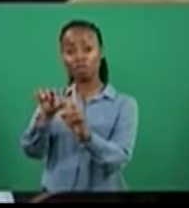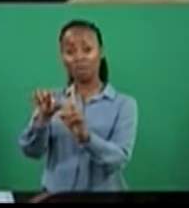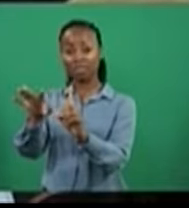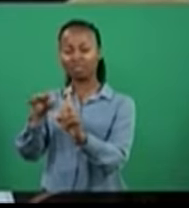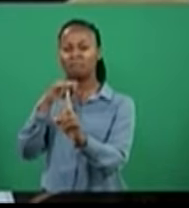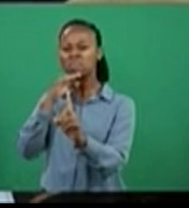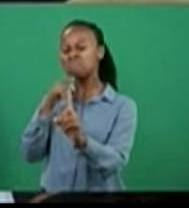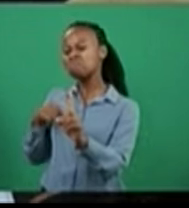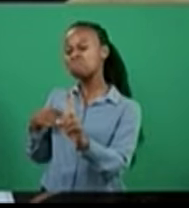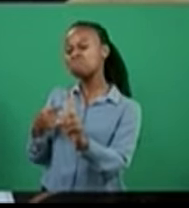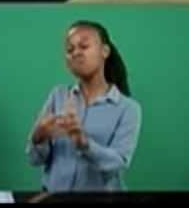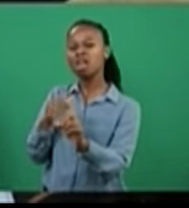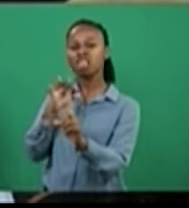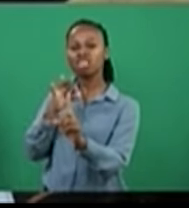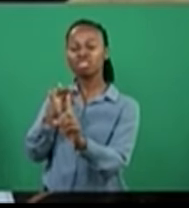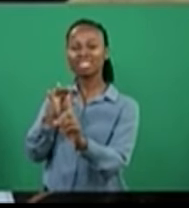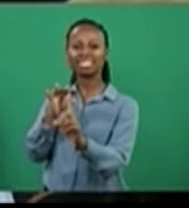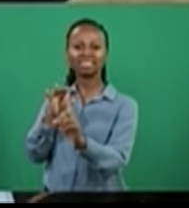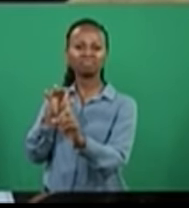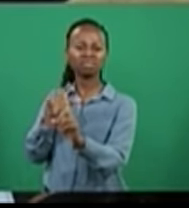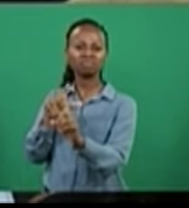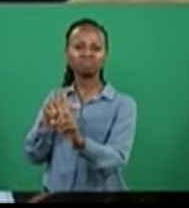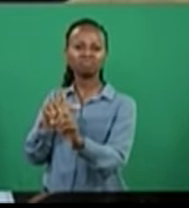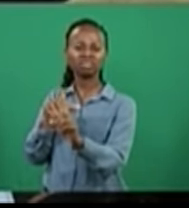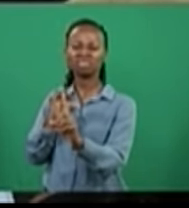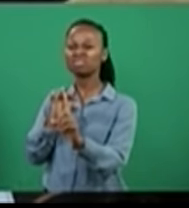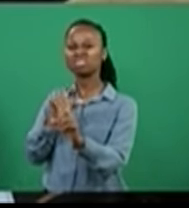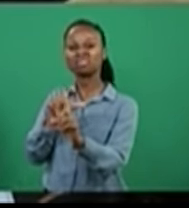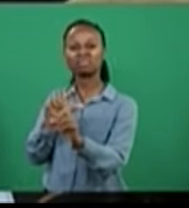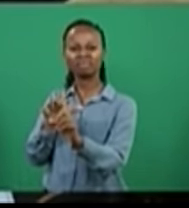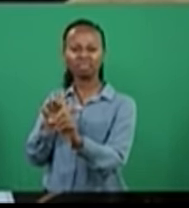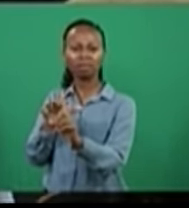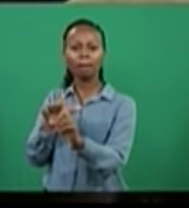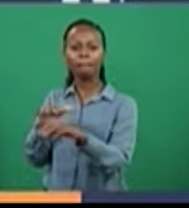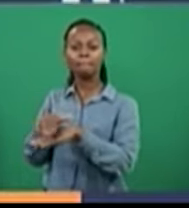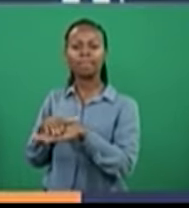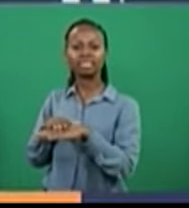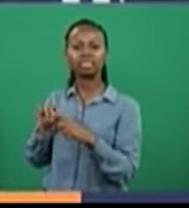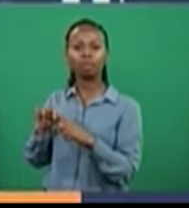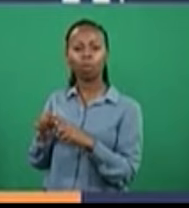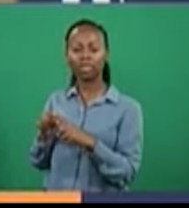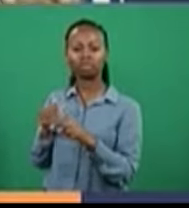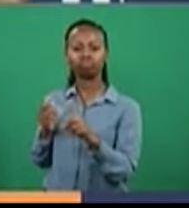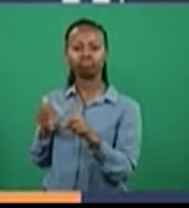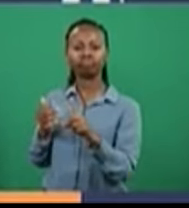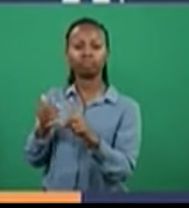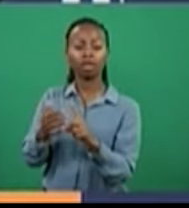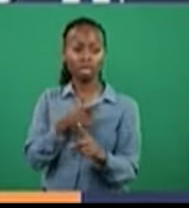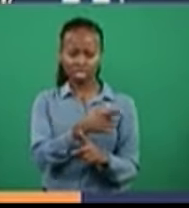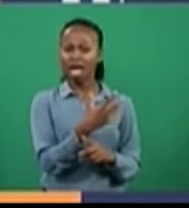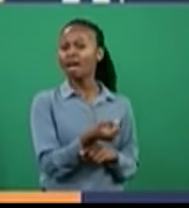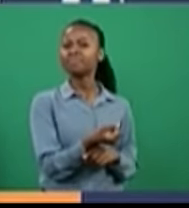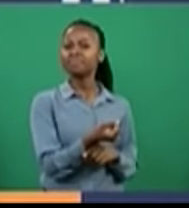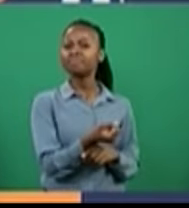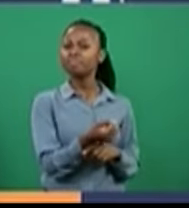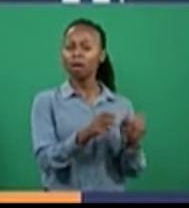375 basis points real. So we are still below those. So they have more policy room than we do, and that